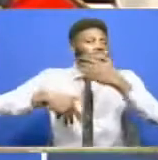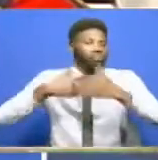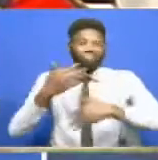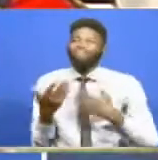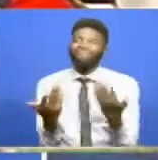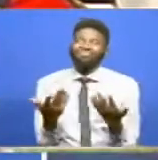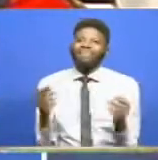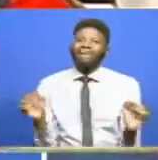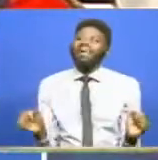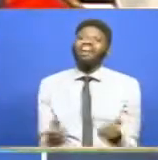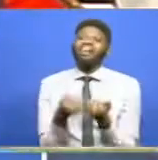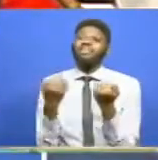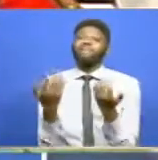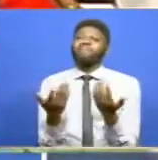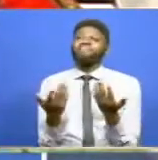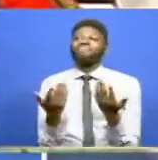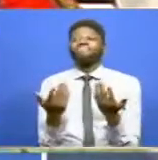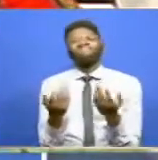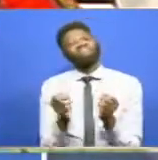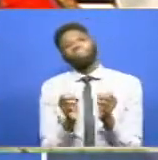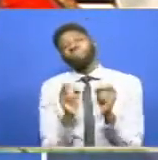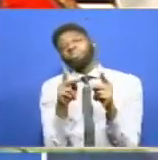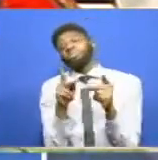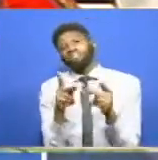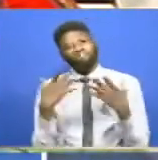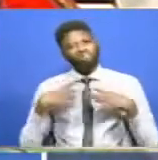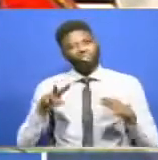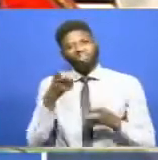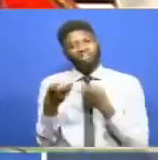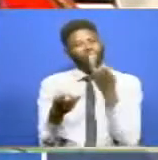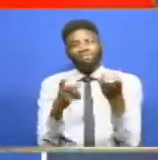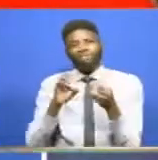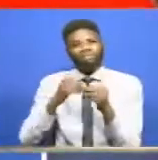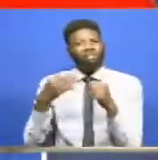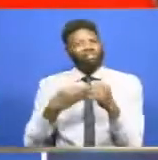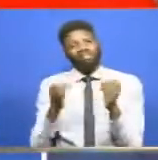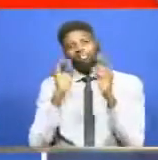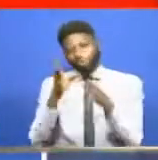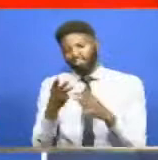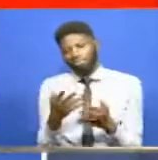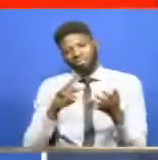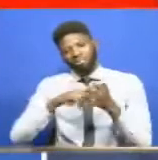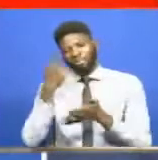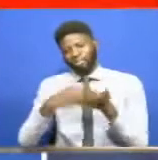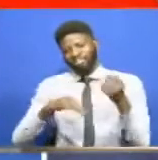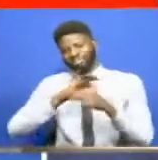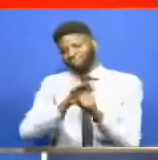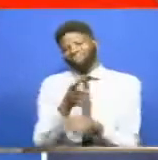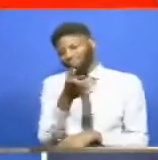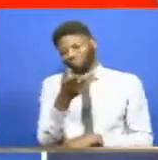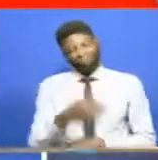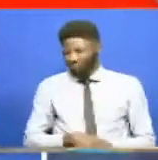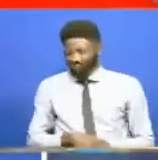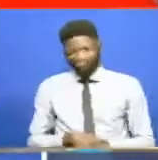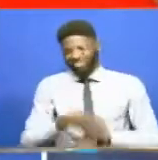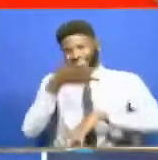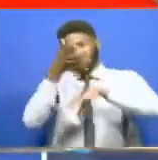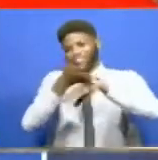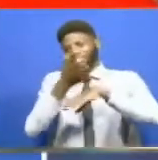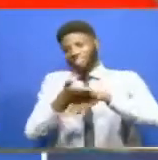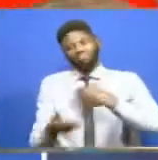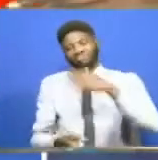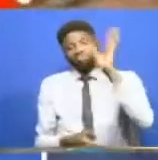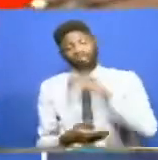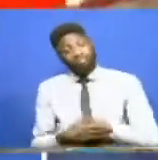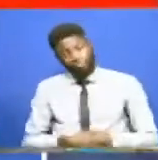there was that bit of, okay, no one is dying in Kibera, so this thing, it's not really there. Mm-hmm.